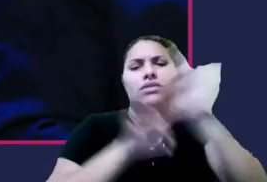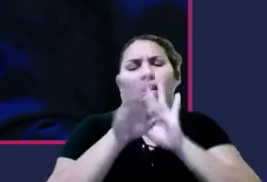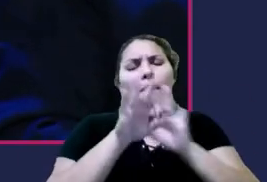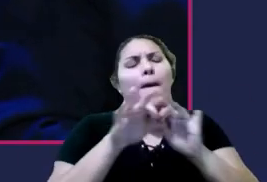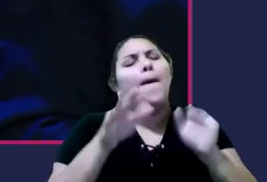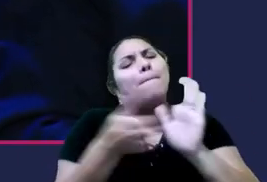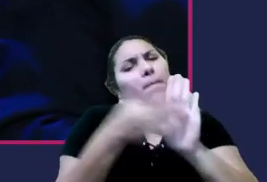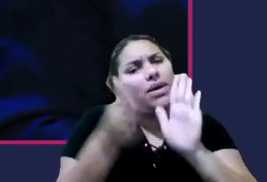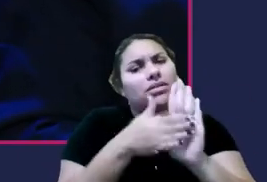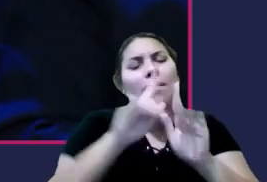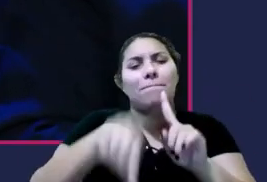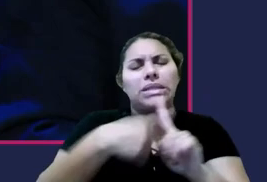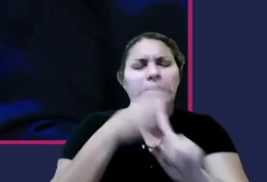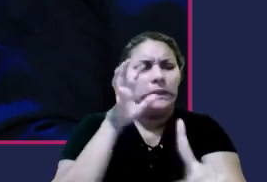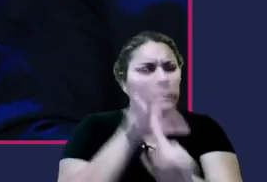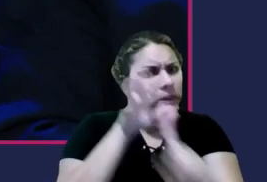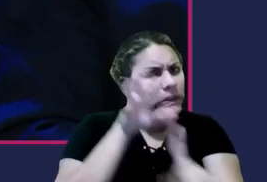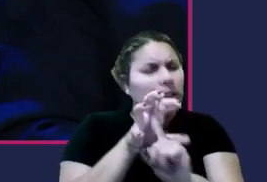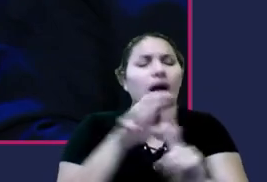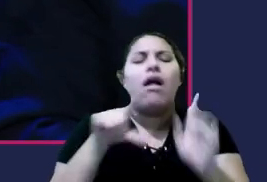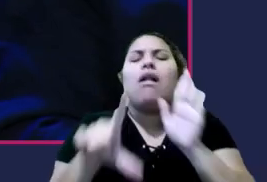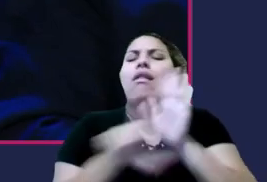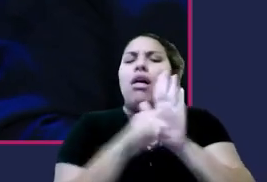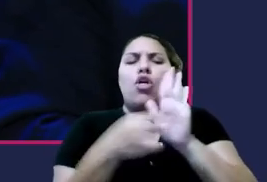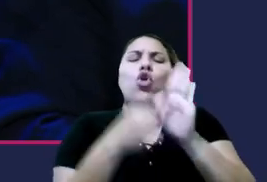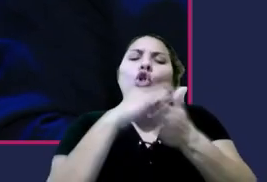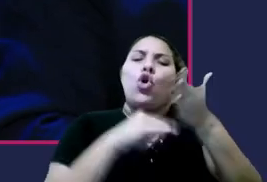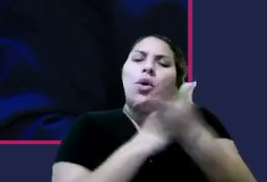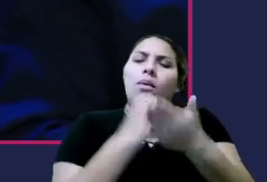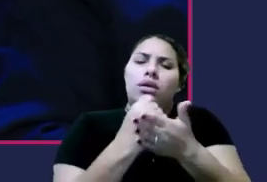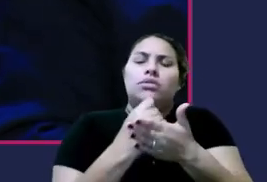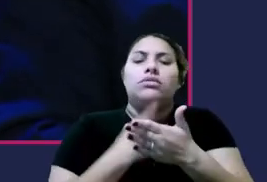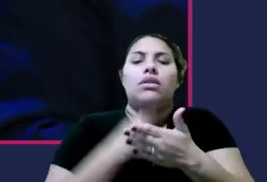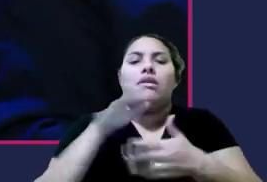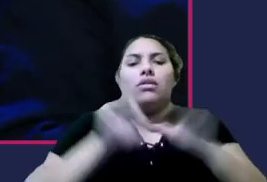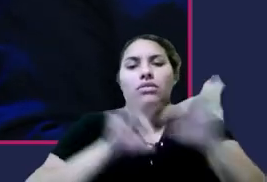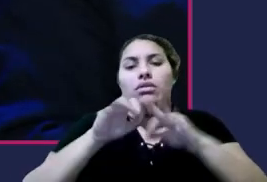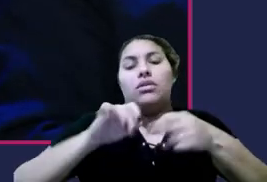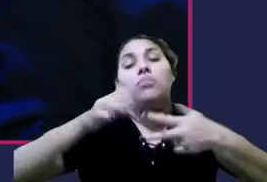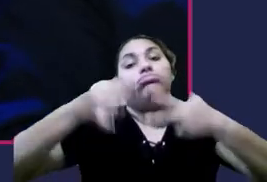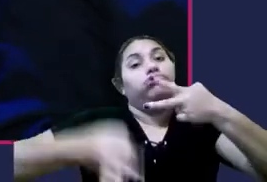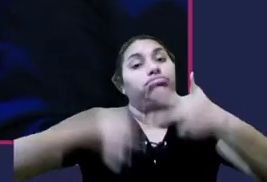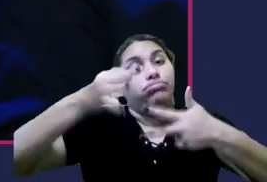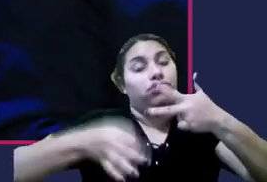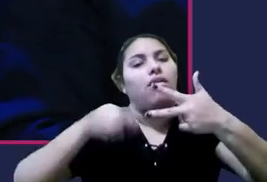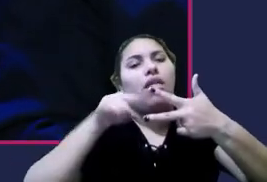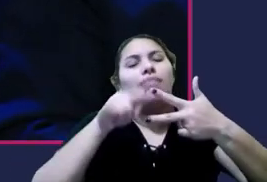did their job in putting pressure to approve the document. Now, the